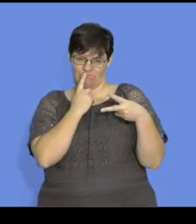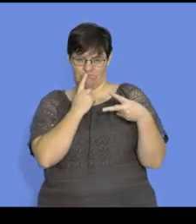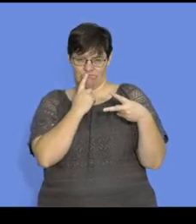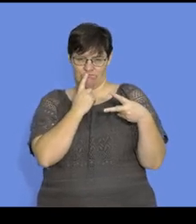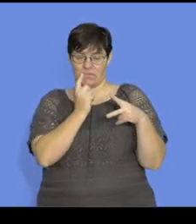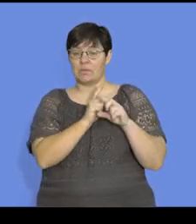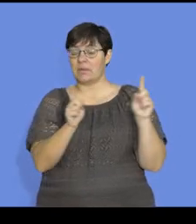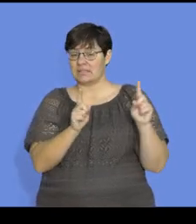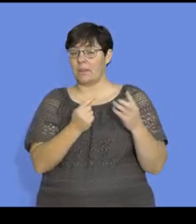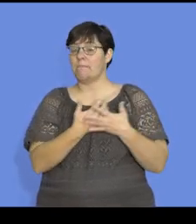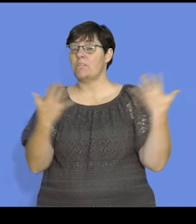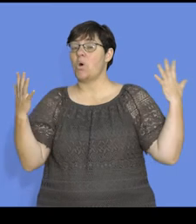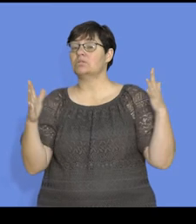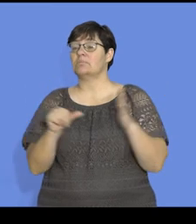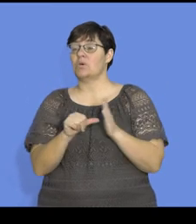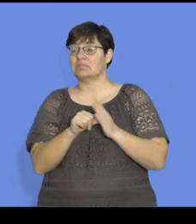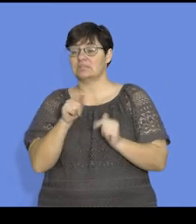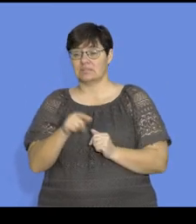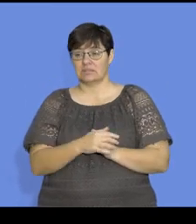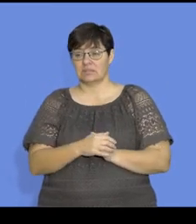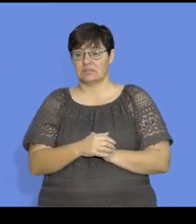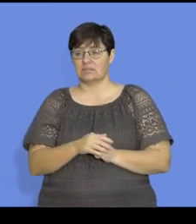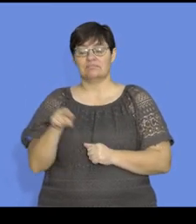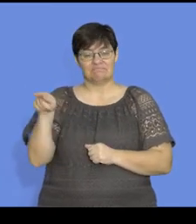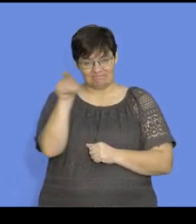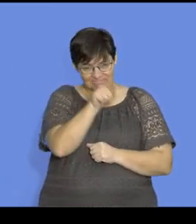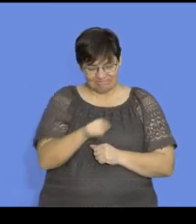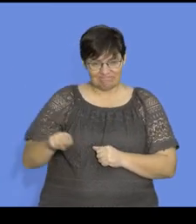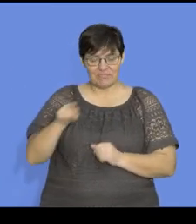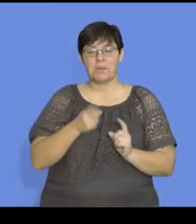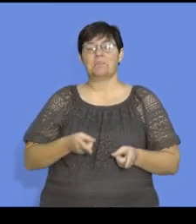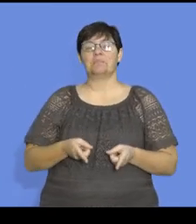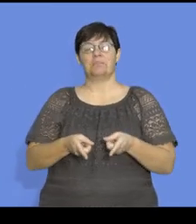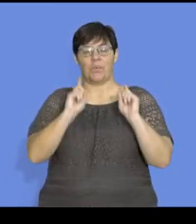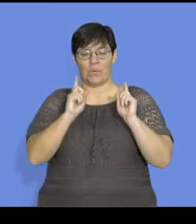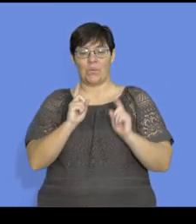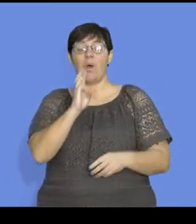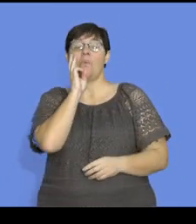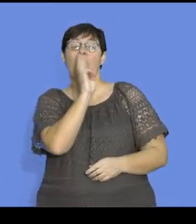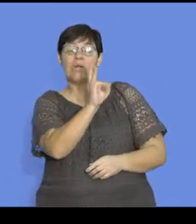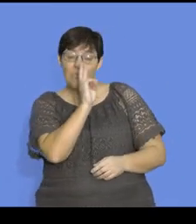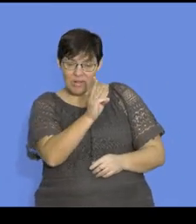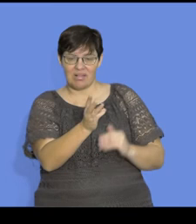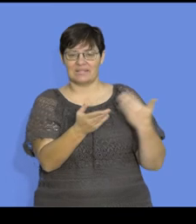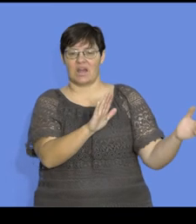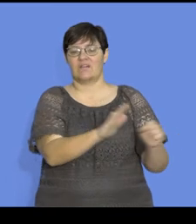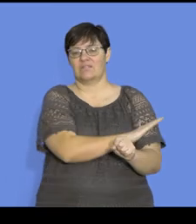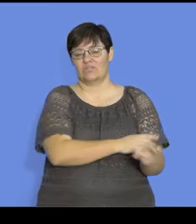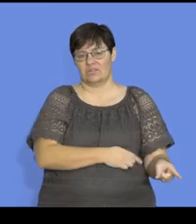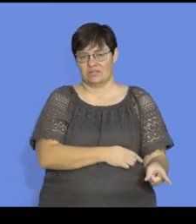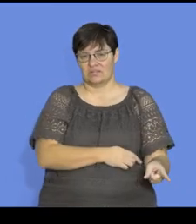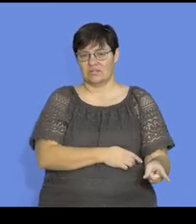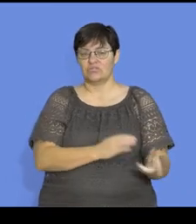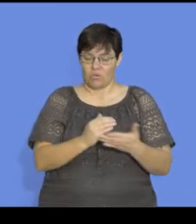correct, but the most correct, because this is what it's endangered is about. It is